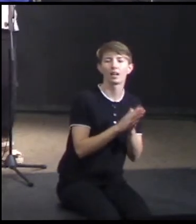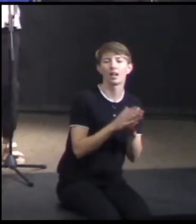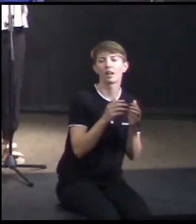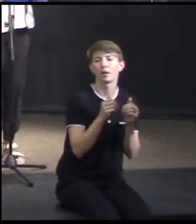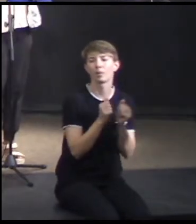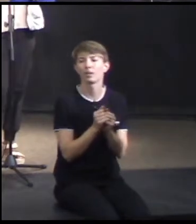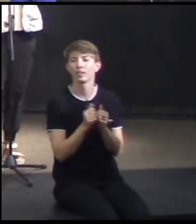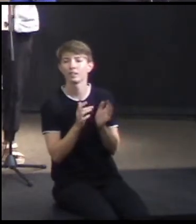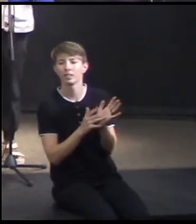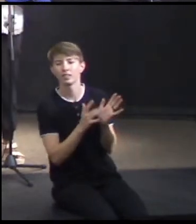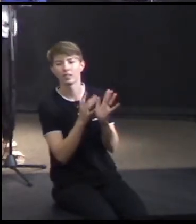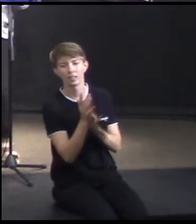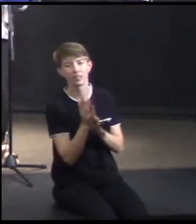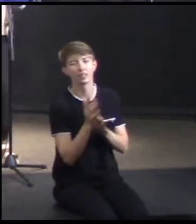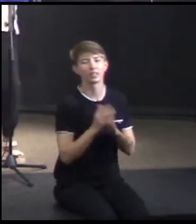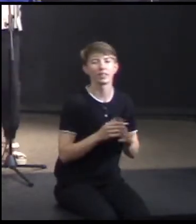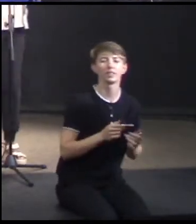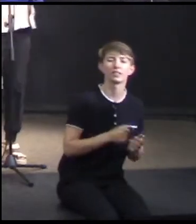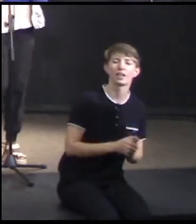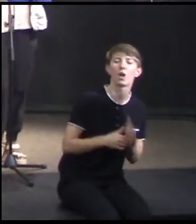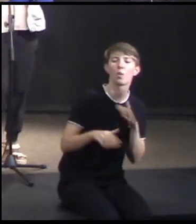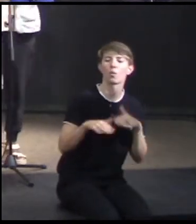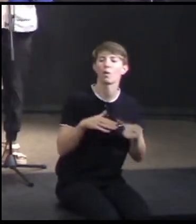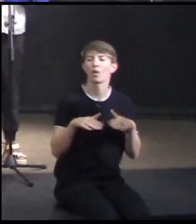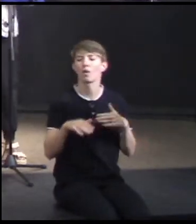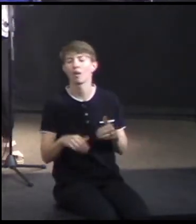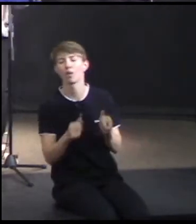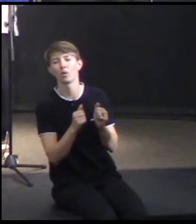Sikurin wana o si Yesu